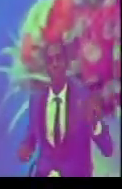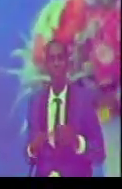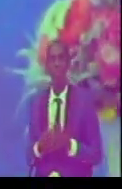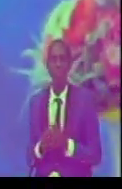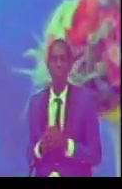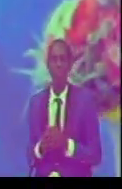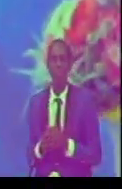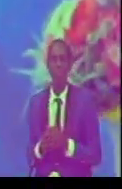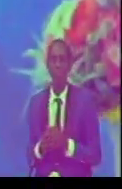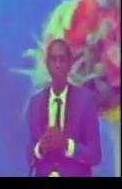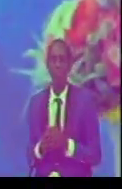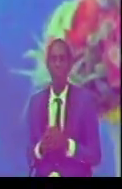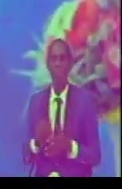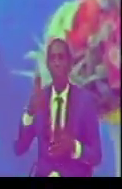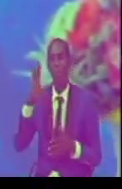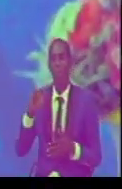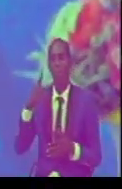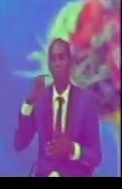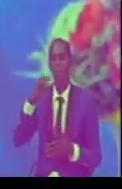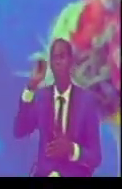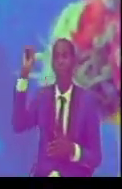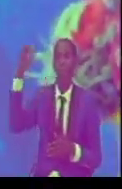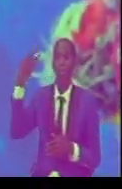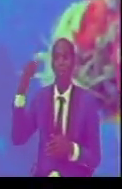brethren, praise the Lord.